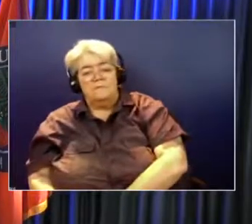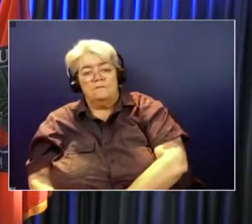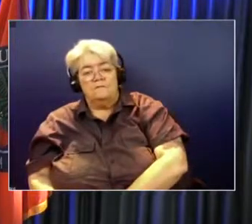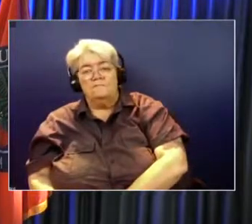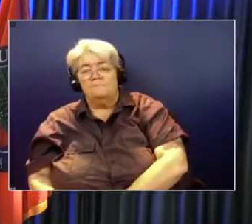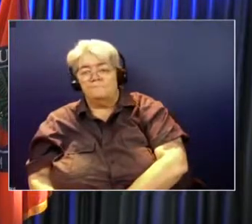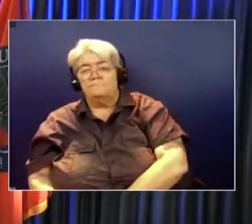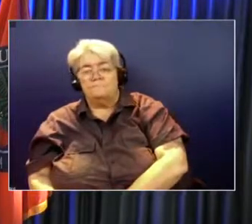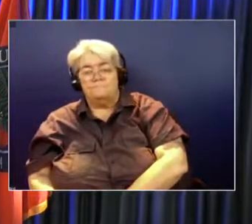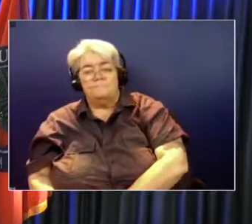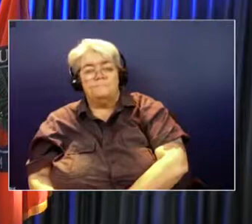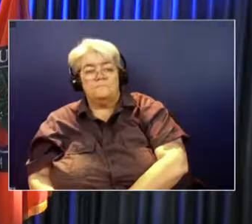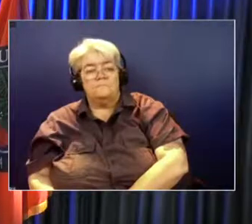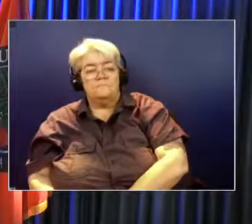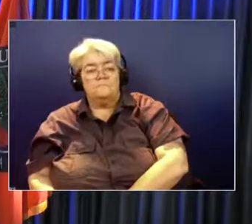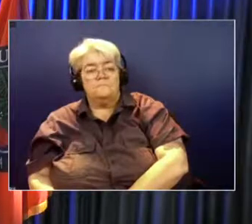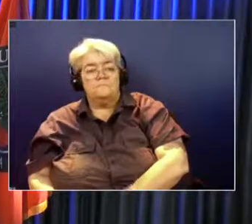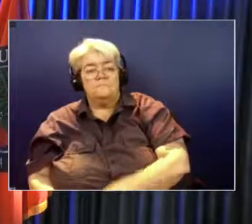see.